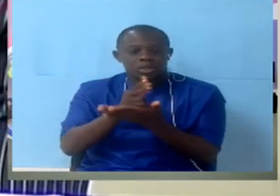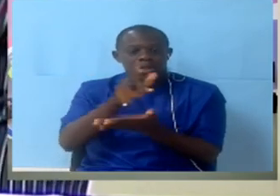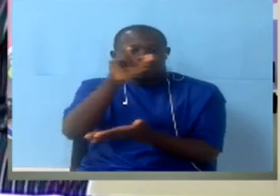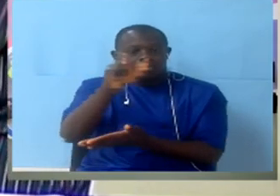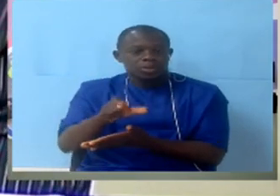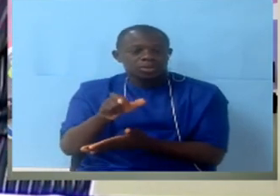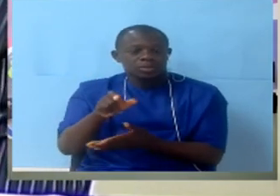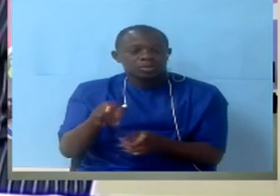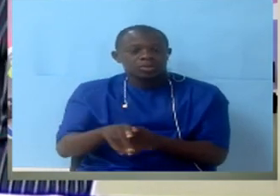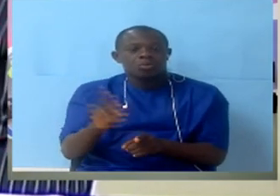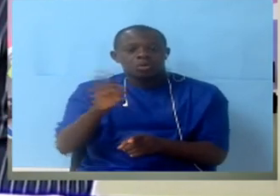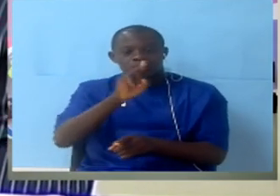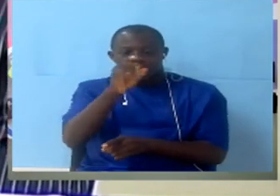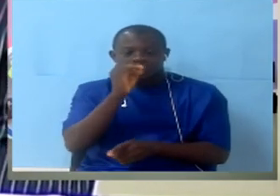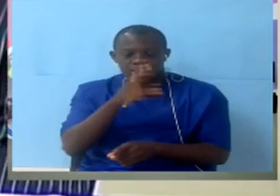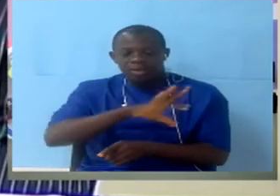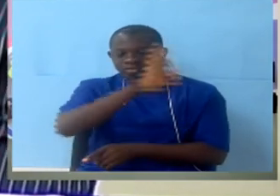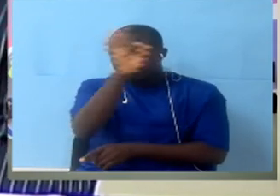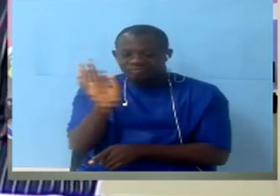is crystal clear.